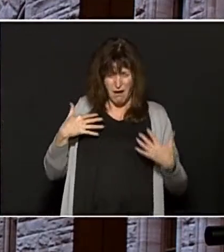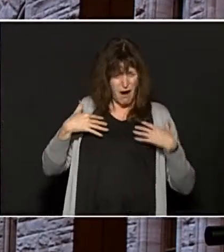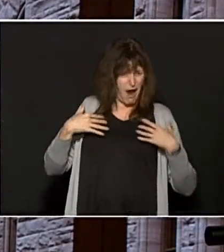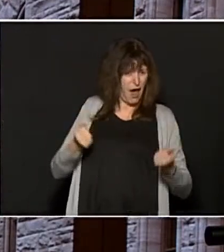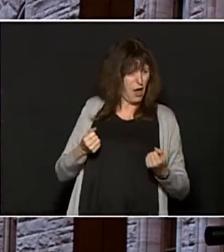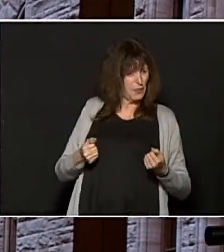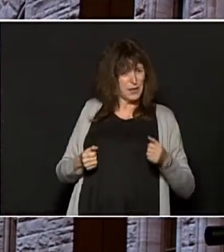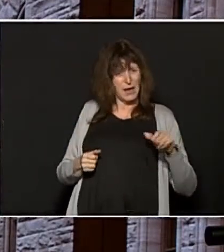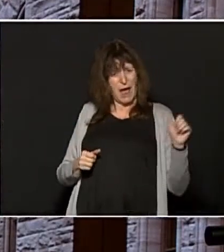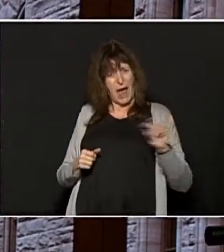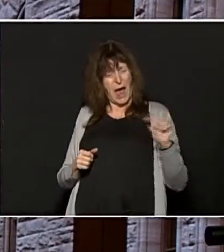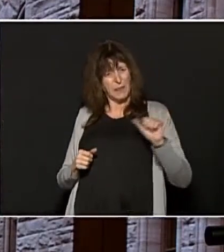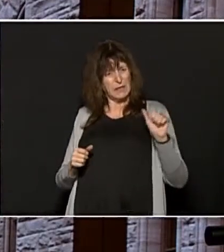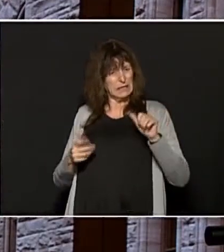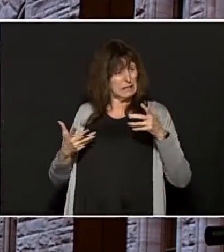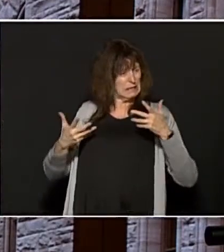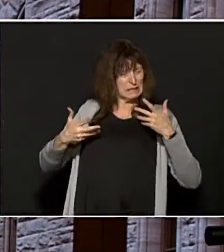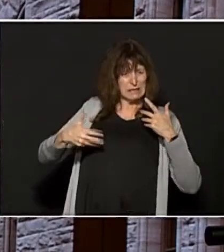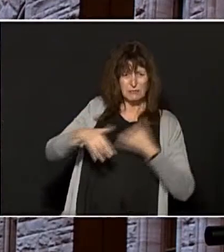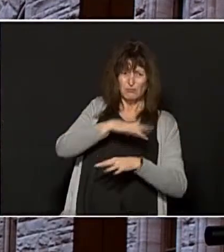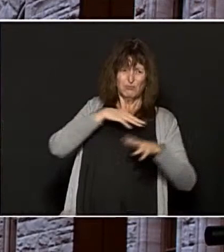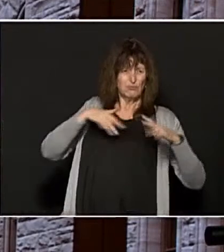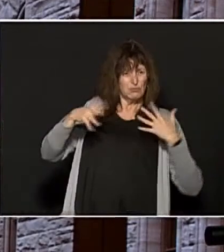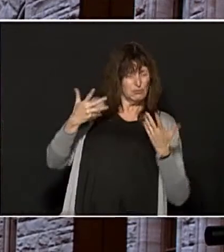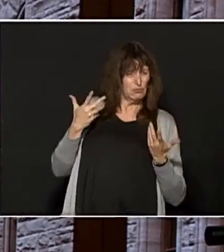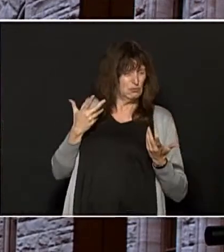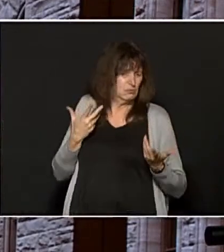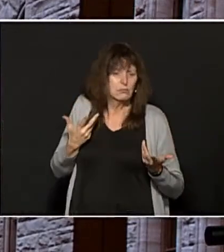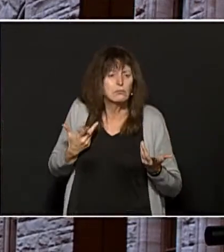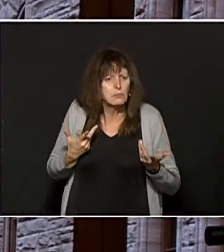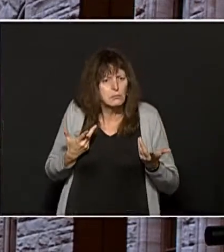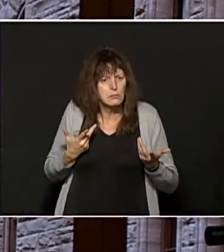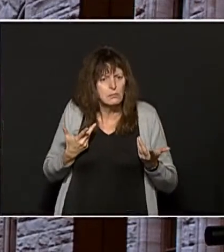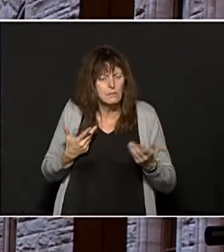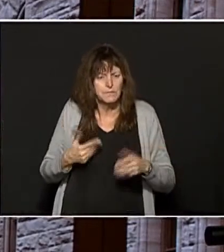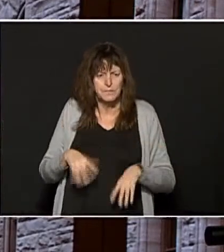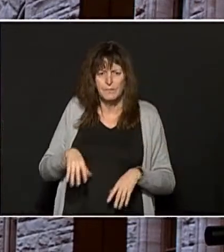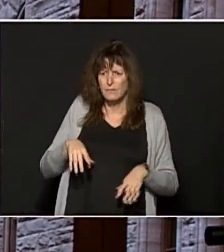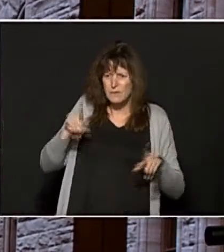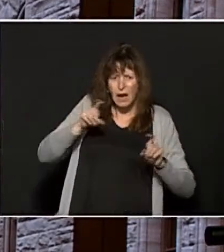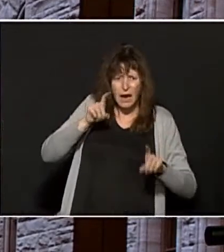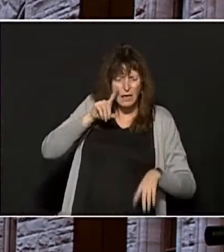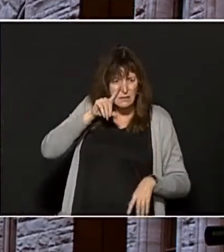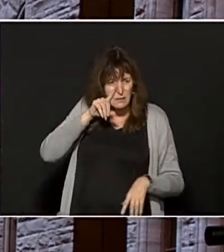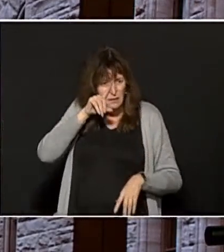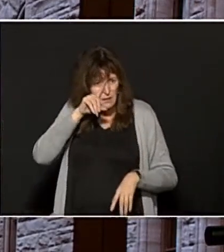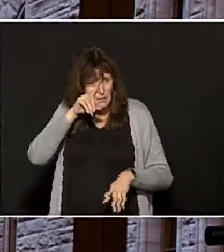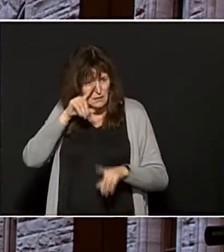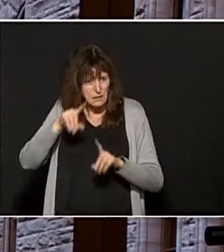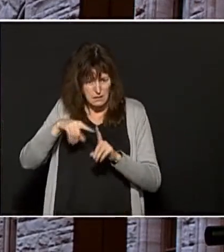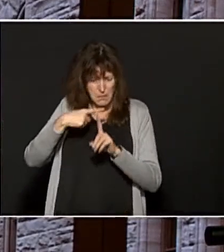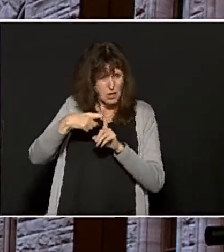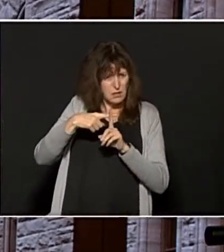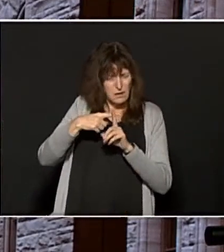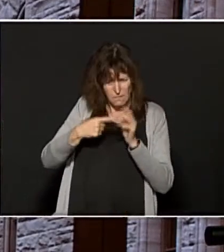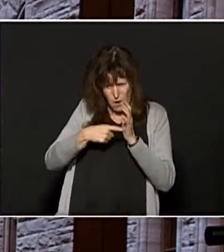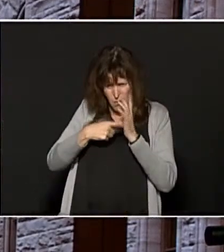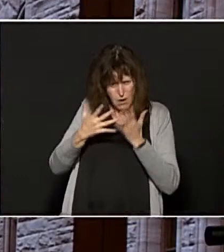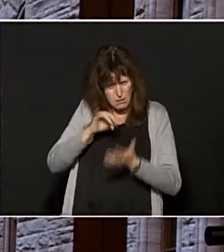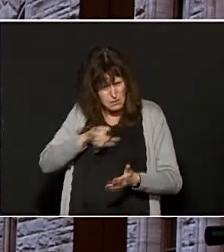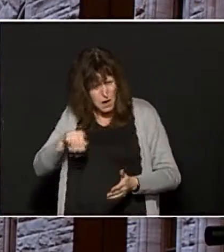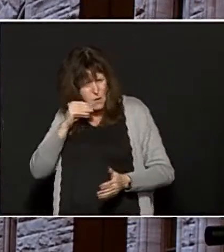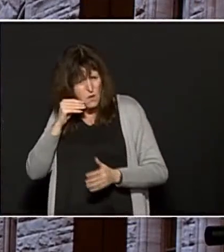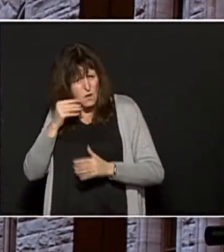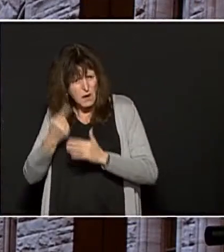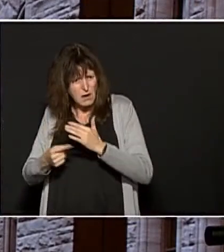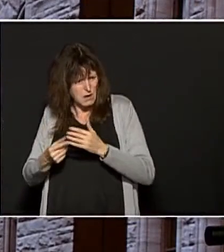only just getting a positive test, and only being required to isolate and quarantine for a few days, we're finding more and more of these people, besides if they didn't get